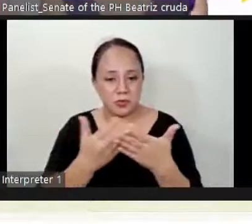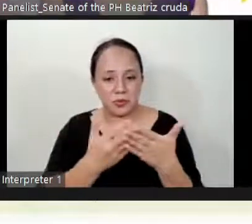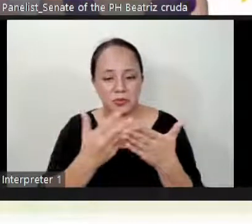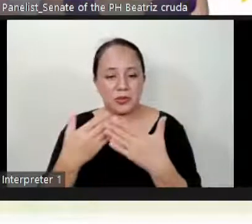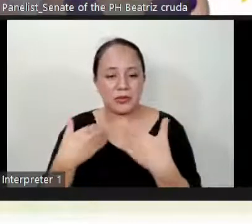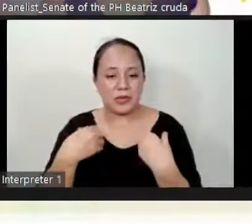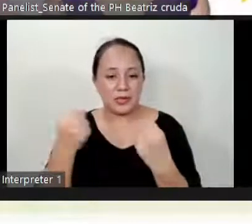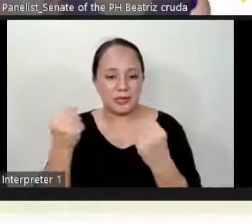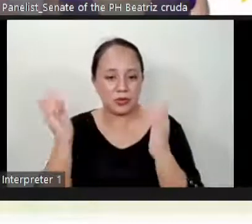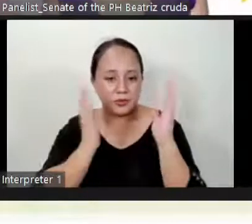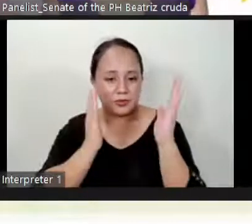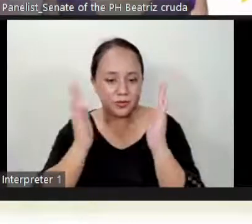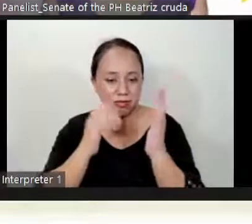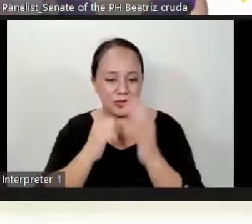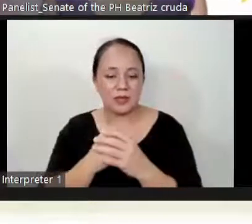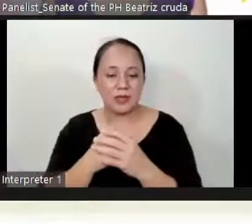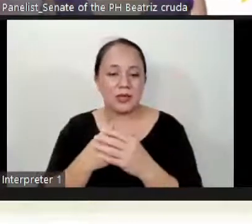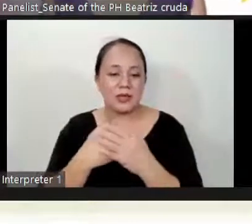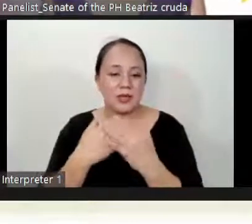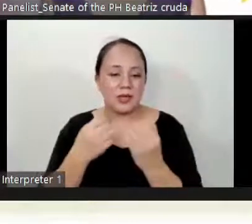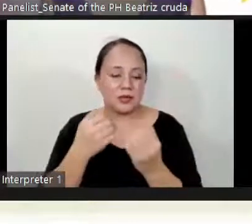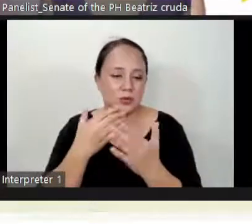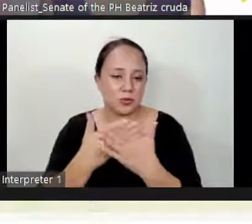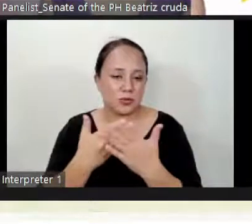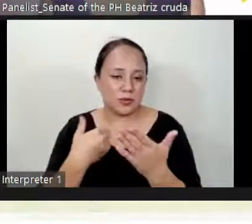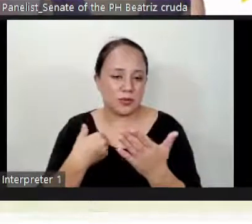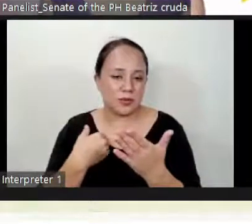health services and health goods,